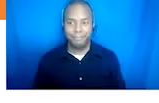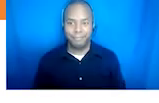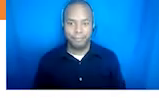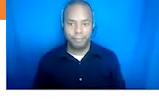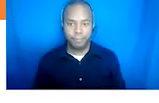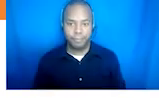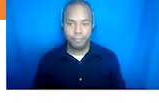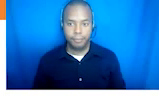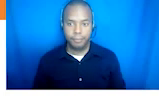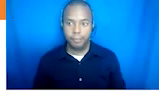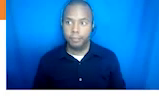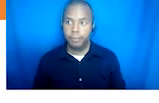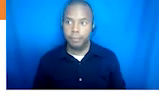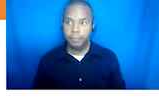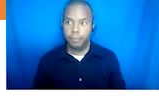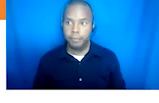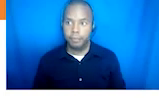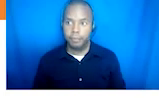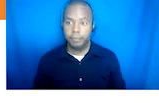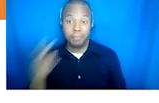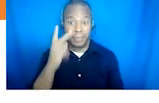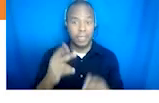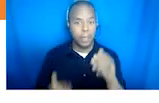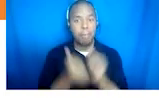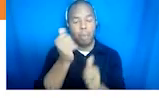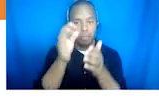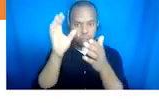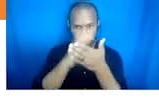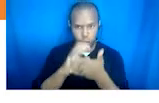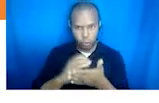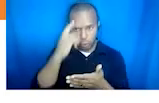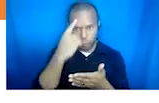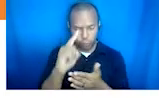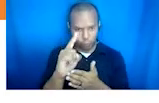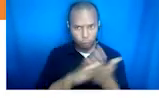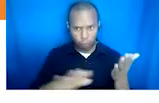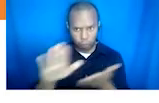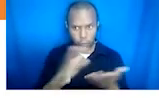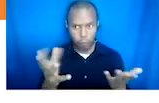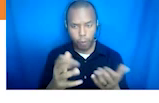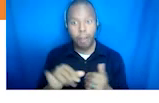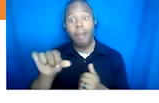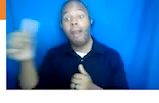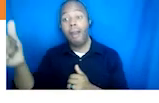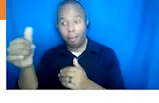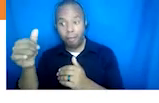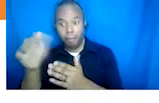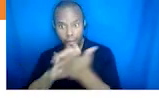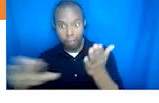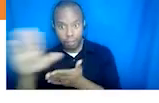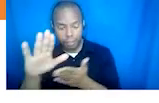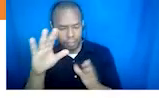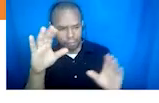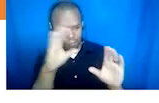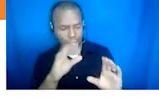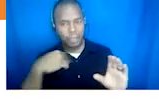or summer and fall, Fresno as the teaching college, like students from other colleges looking at our classes, looking